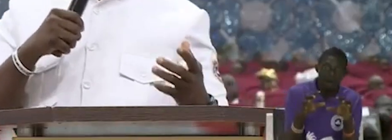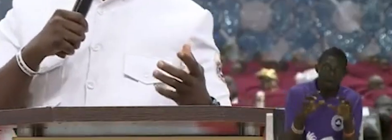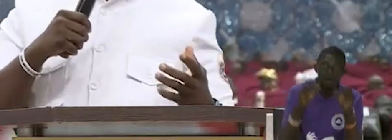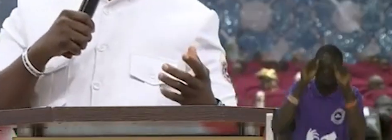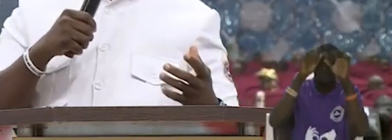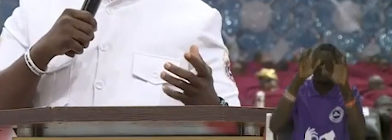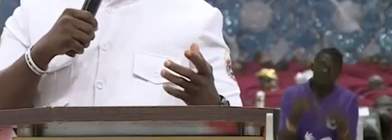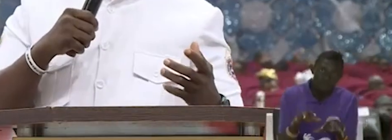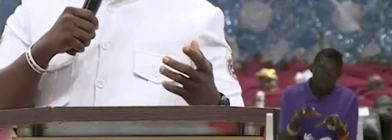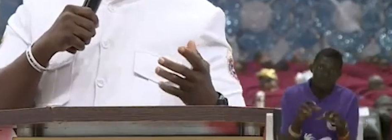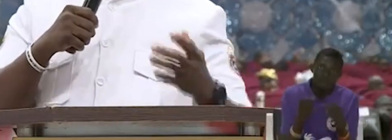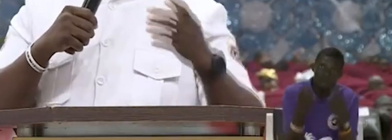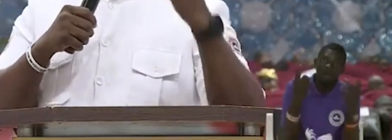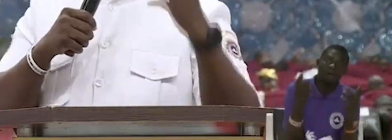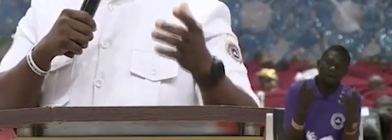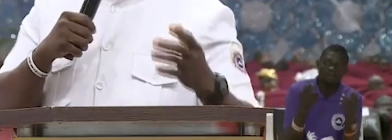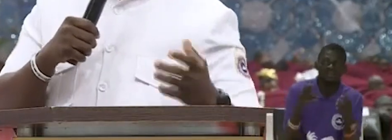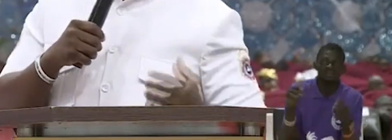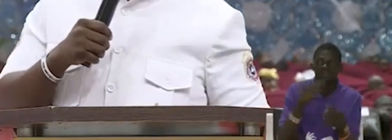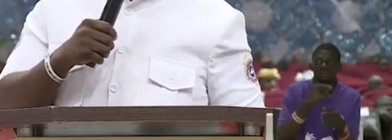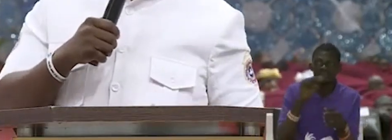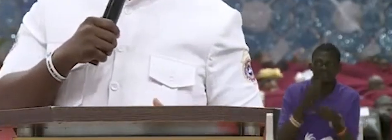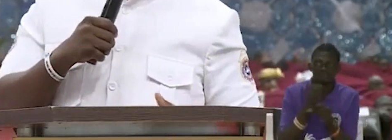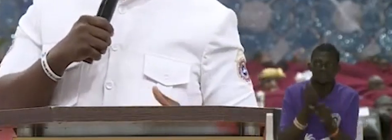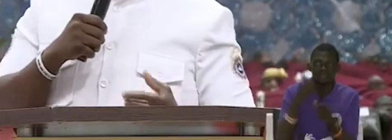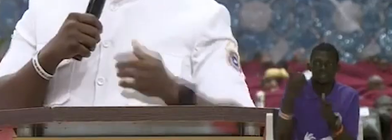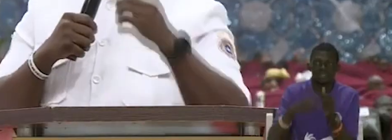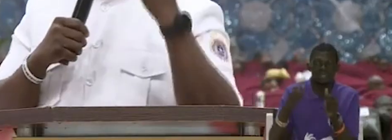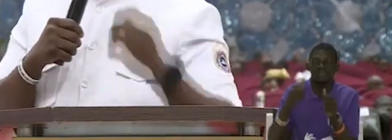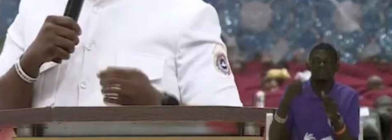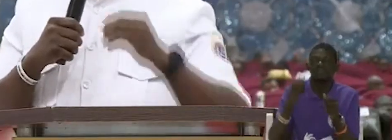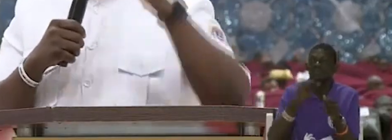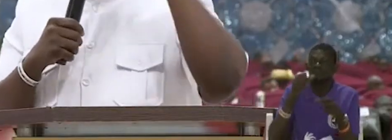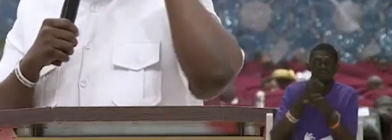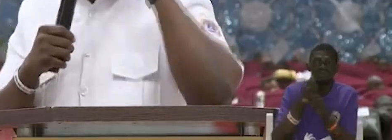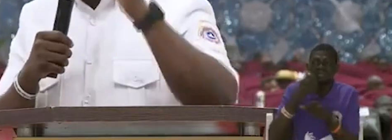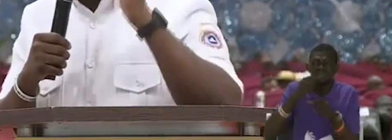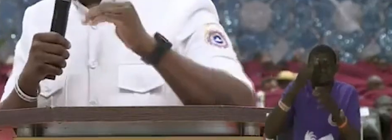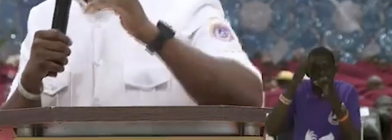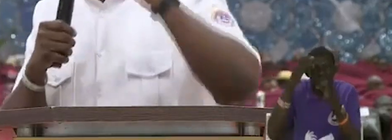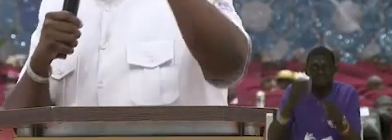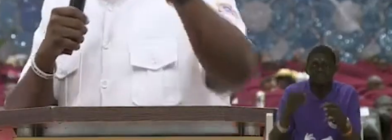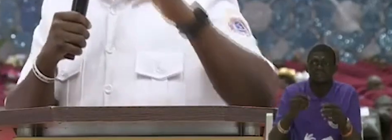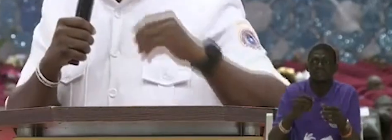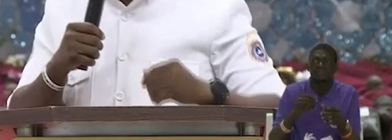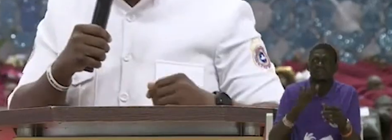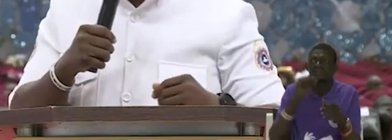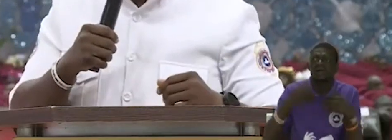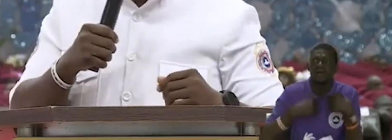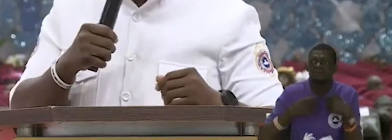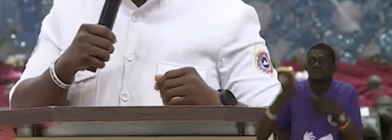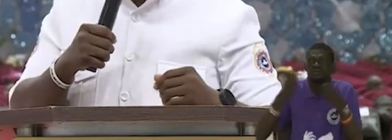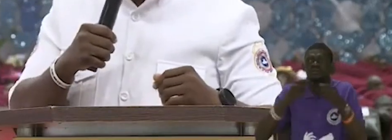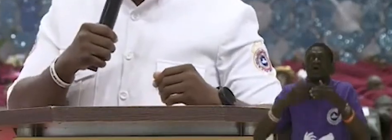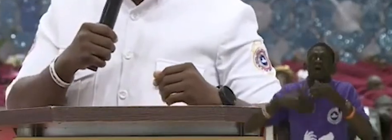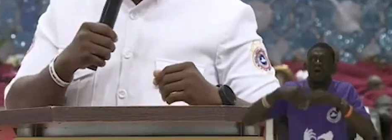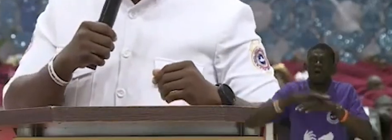out of shock, did not make any decisions. Out of shock, the slave did not have dominion over his